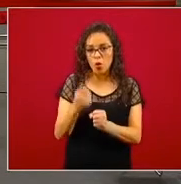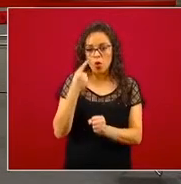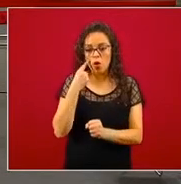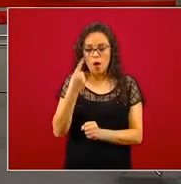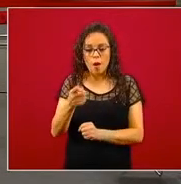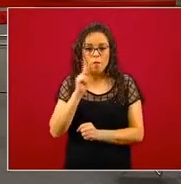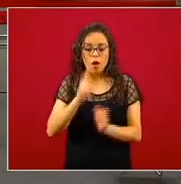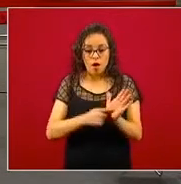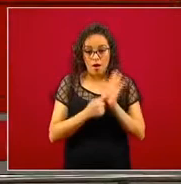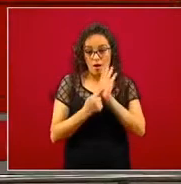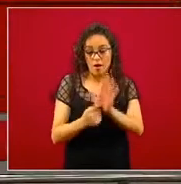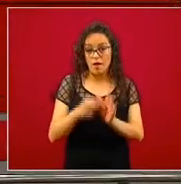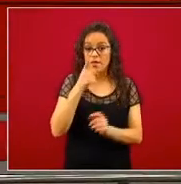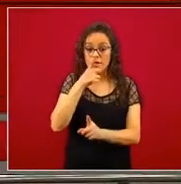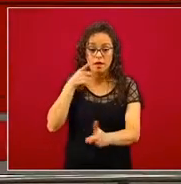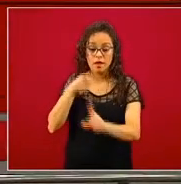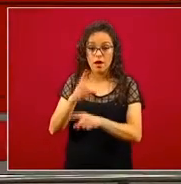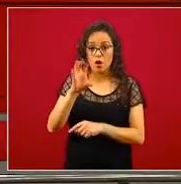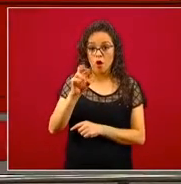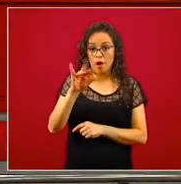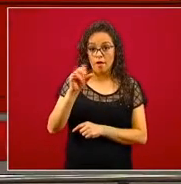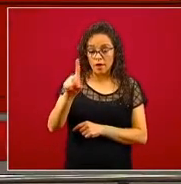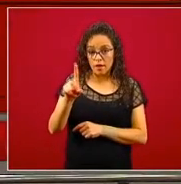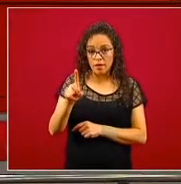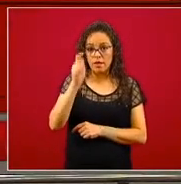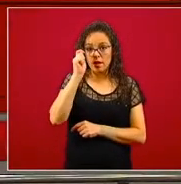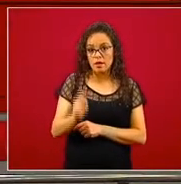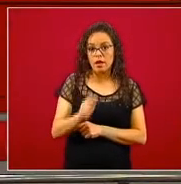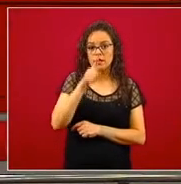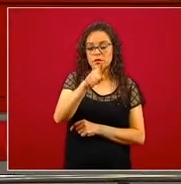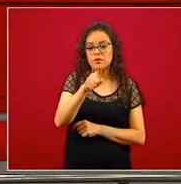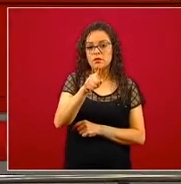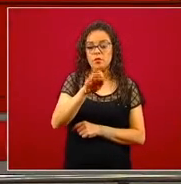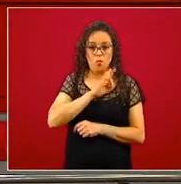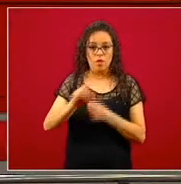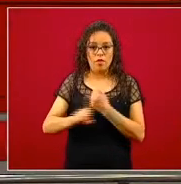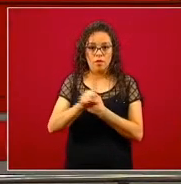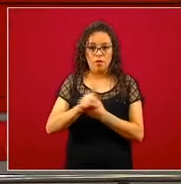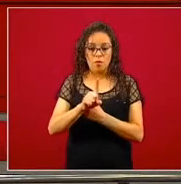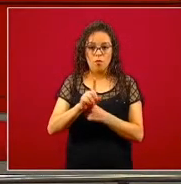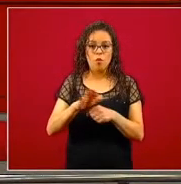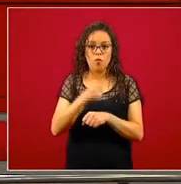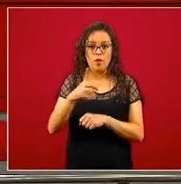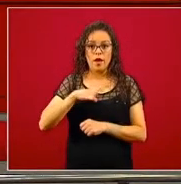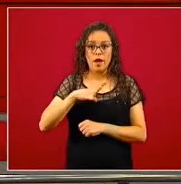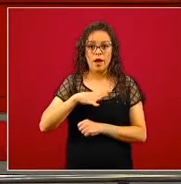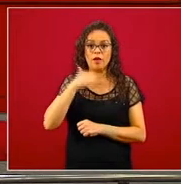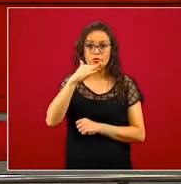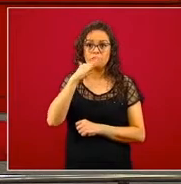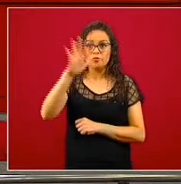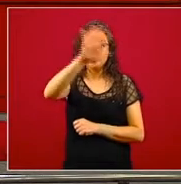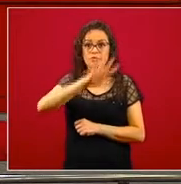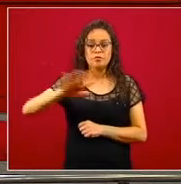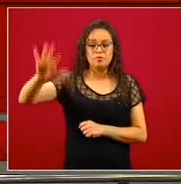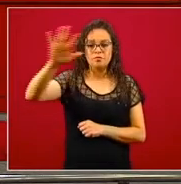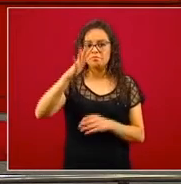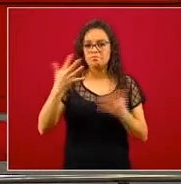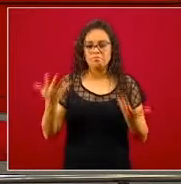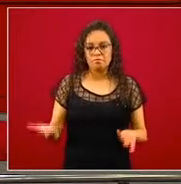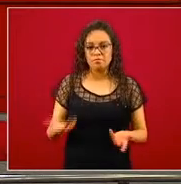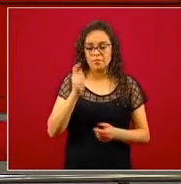or a campaign that the most populated cities in our country would report